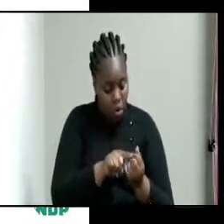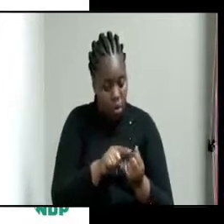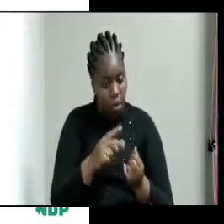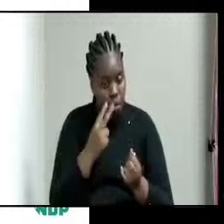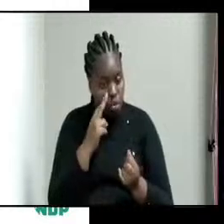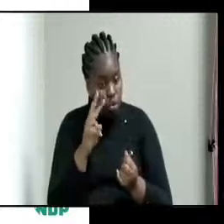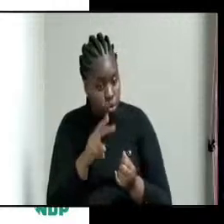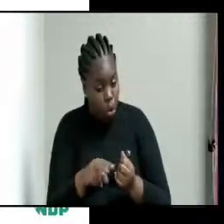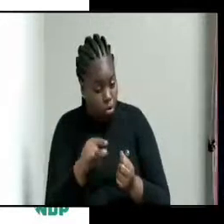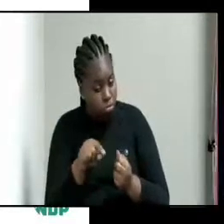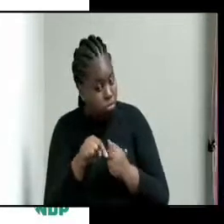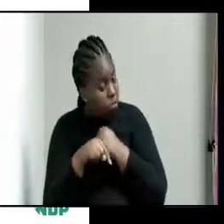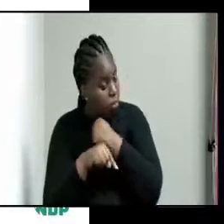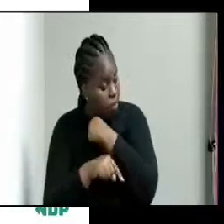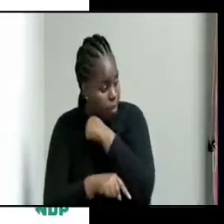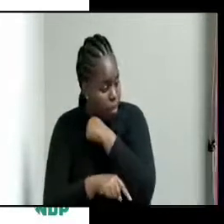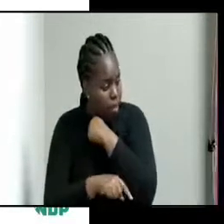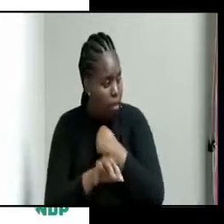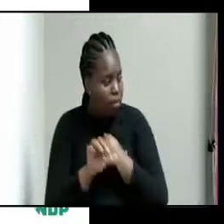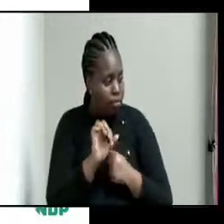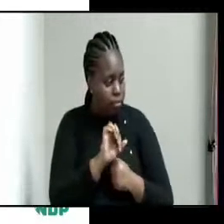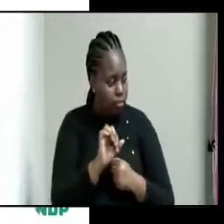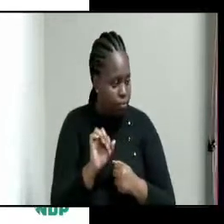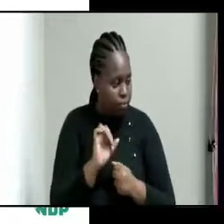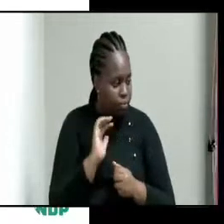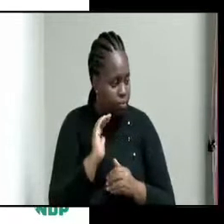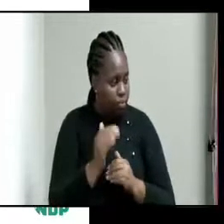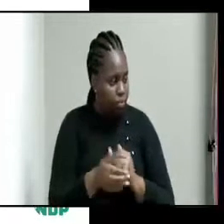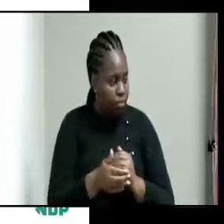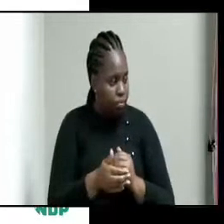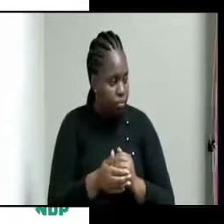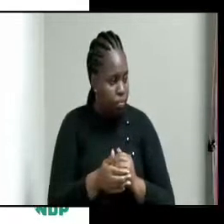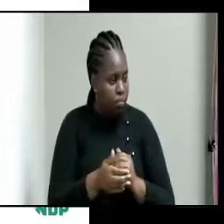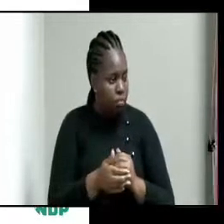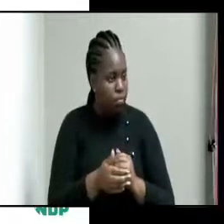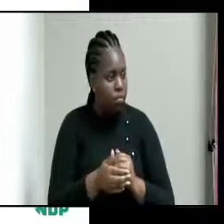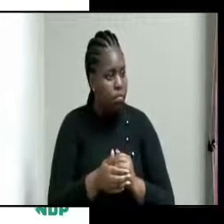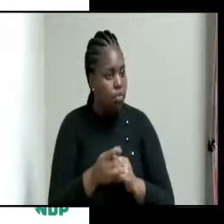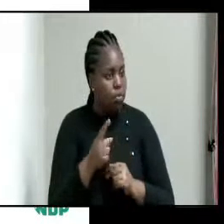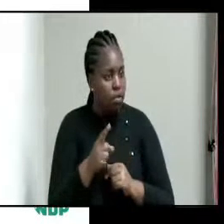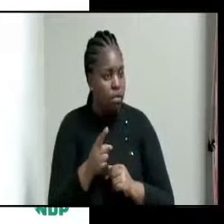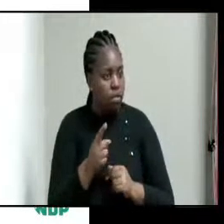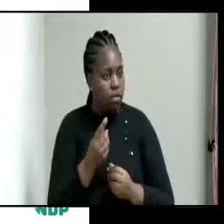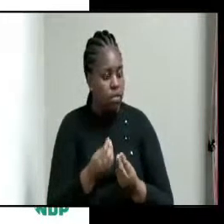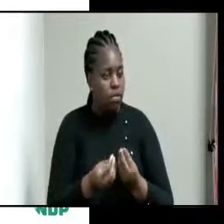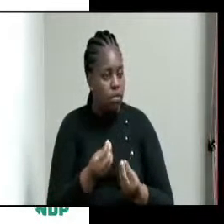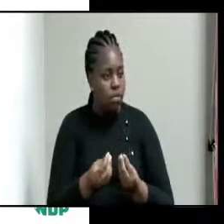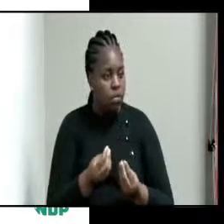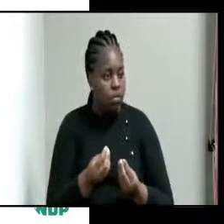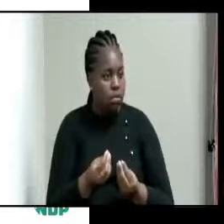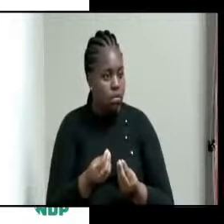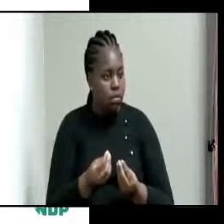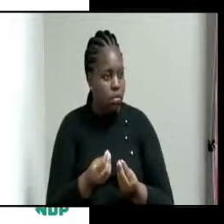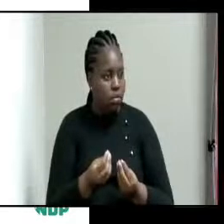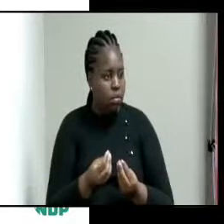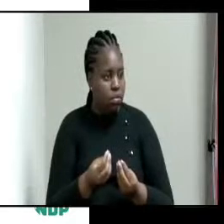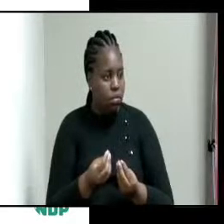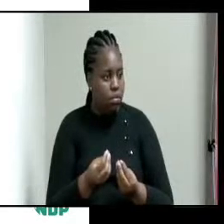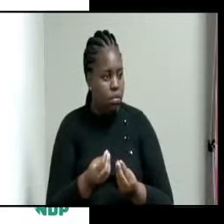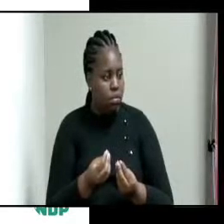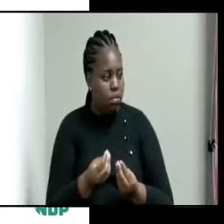average depth of the deprivation among these deprived children. And also it identifies